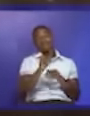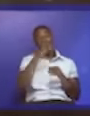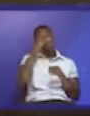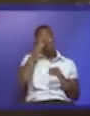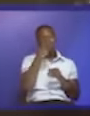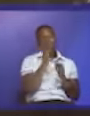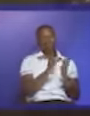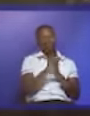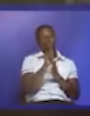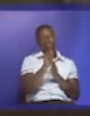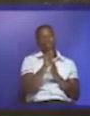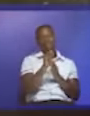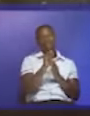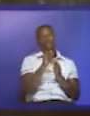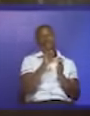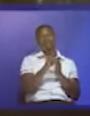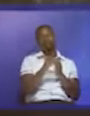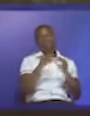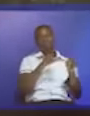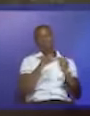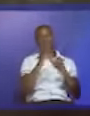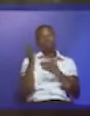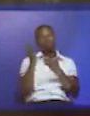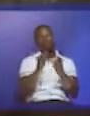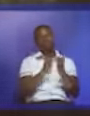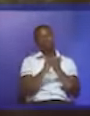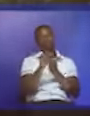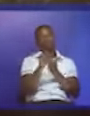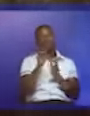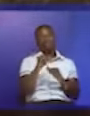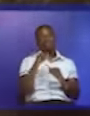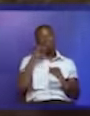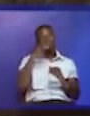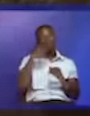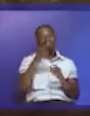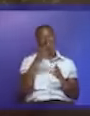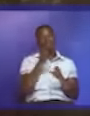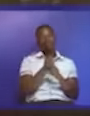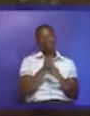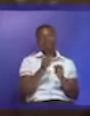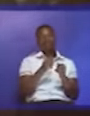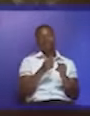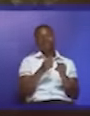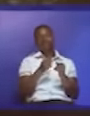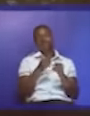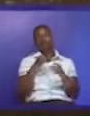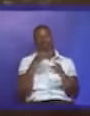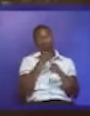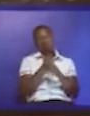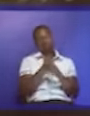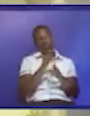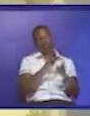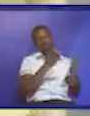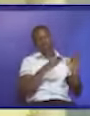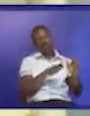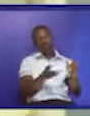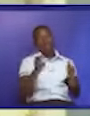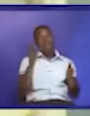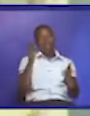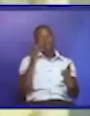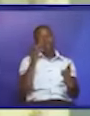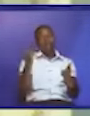faith subdued kingdoms, wrought righteousness. Women who received their dead back to life.